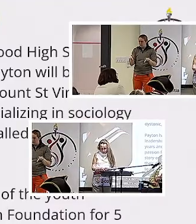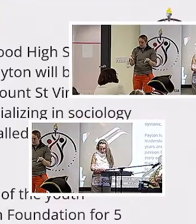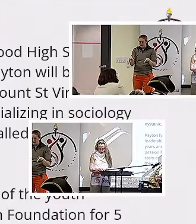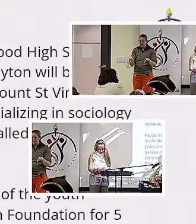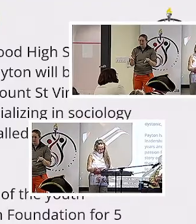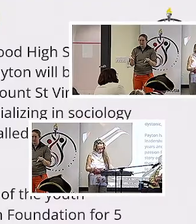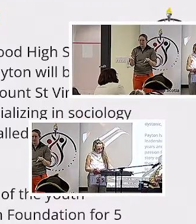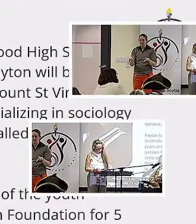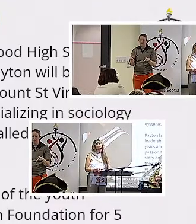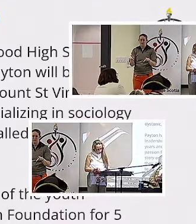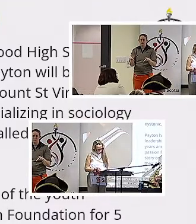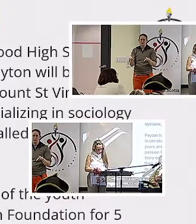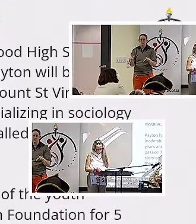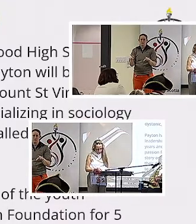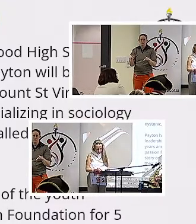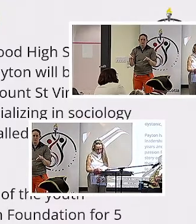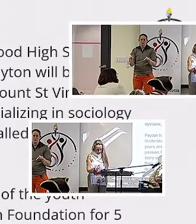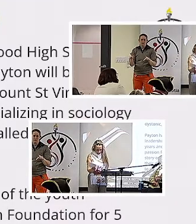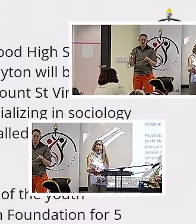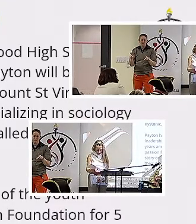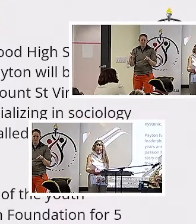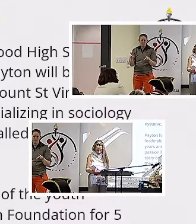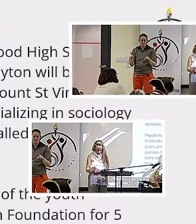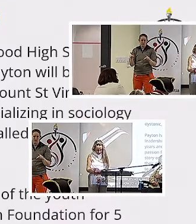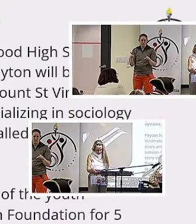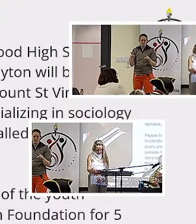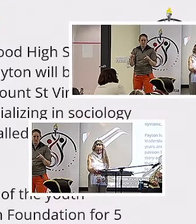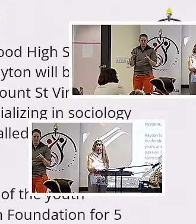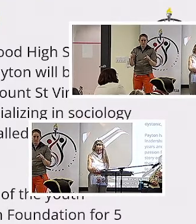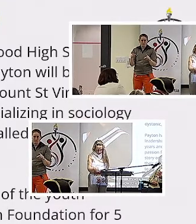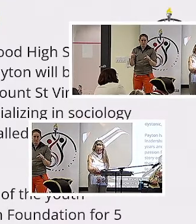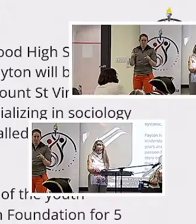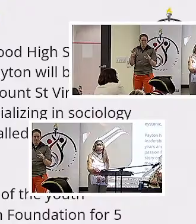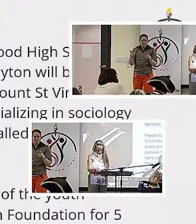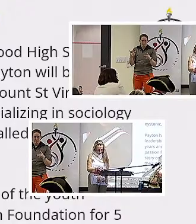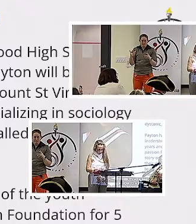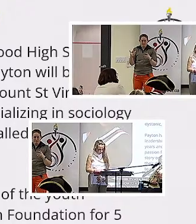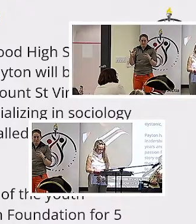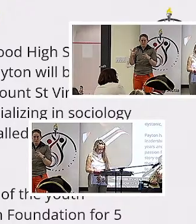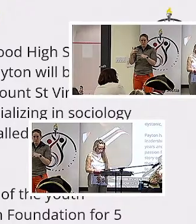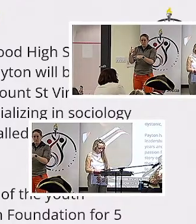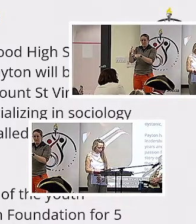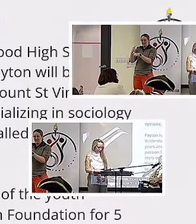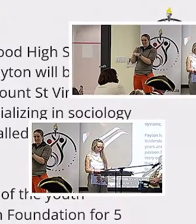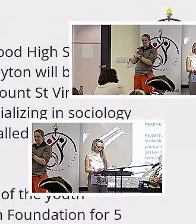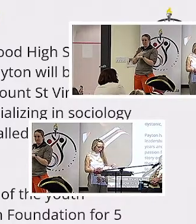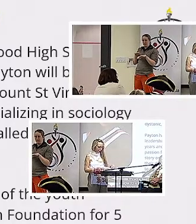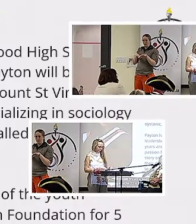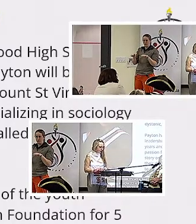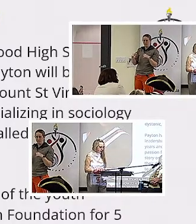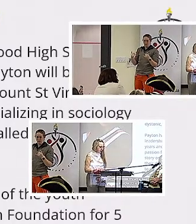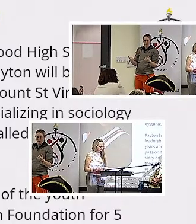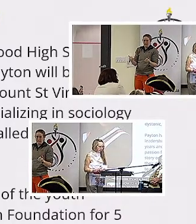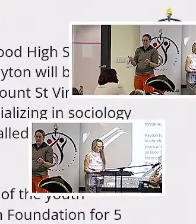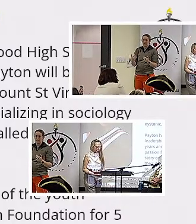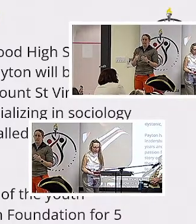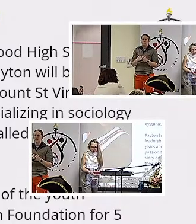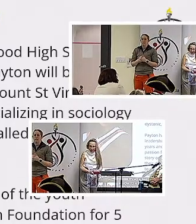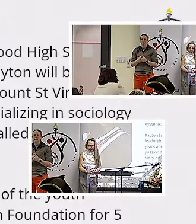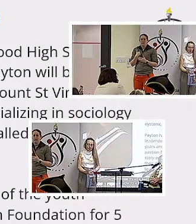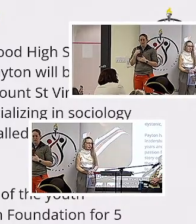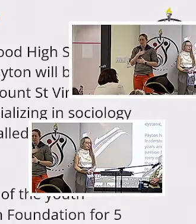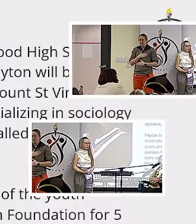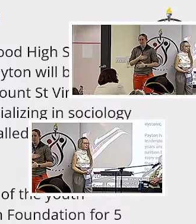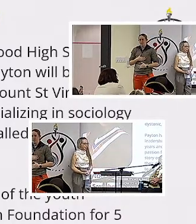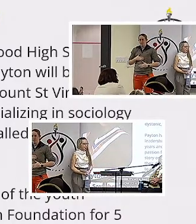still have the opportunity to get this scholarship today. I really appreciate